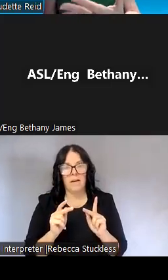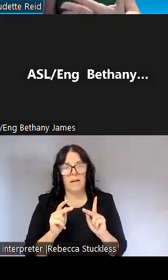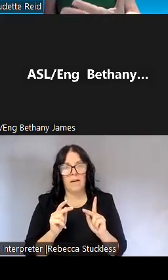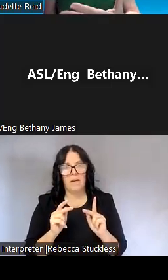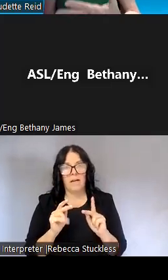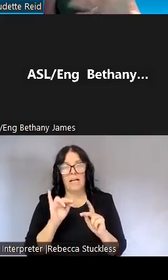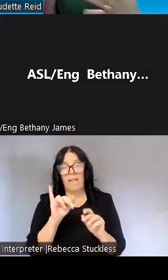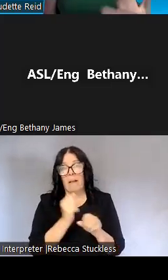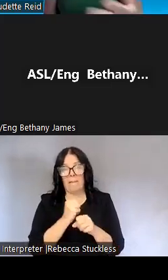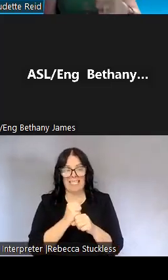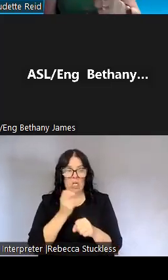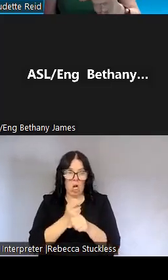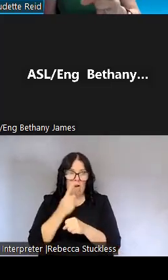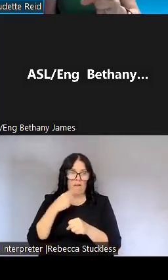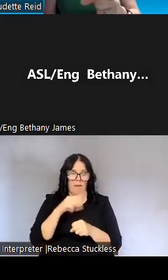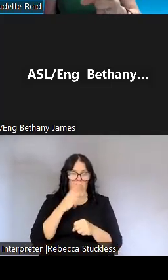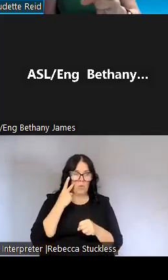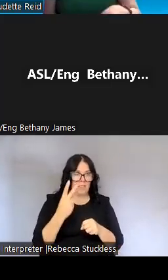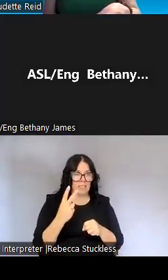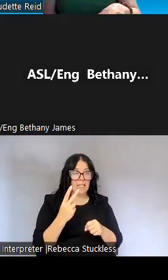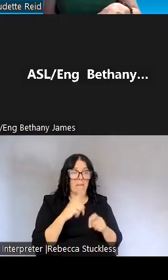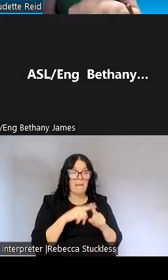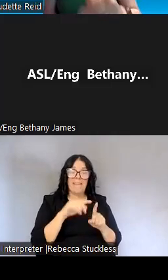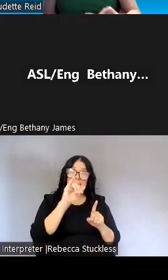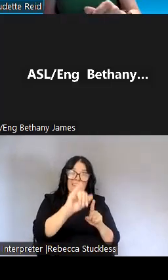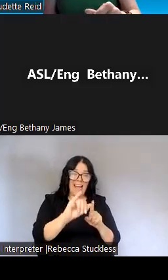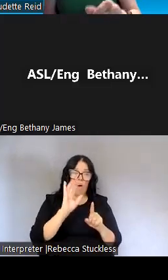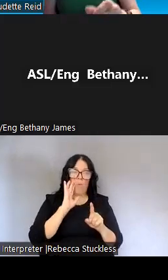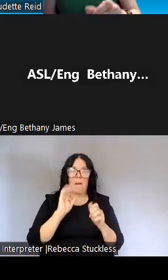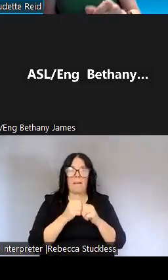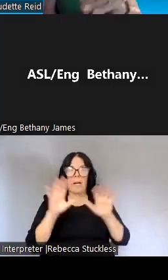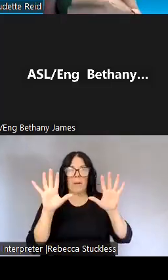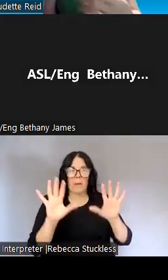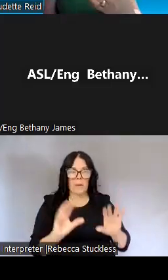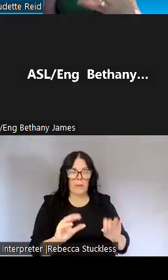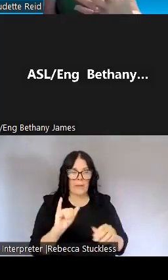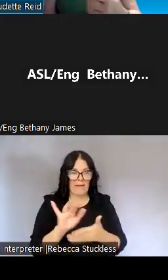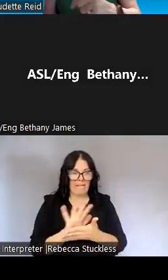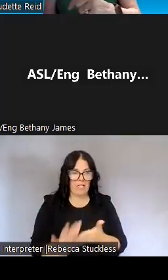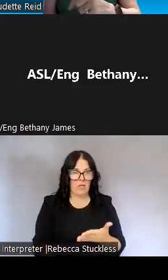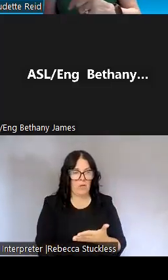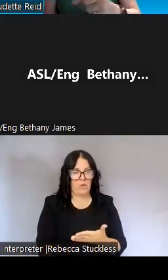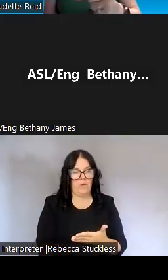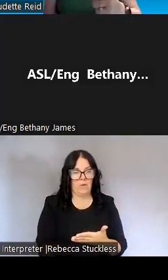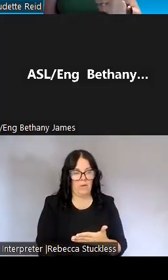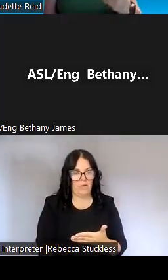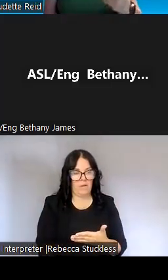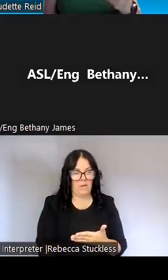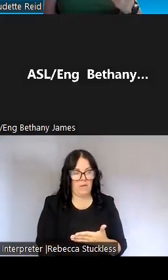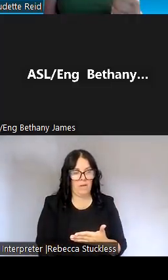for them to see. So this feature will dim down the video at the point where there are flashing